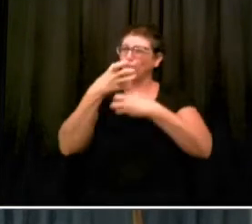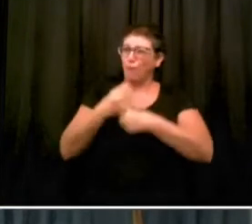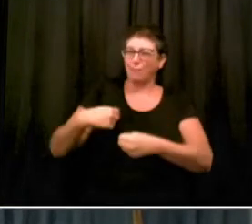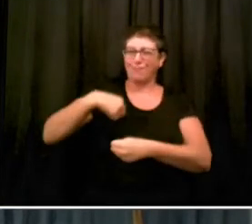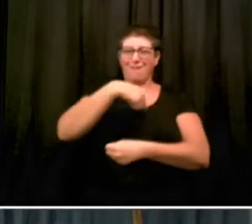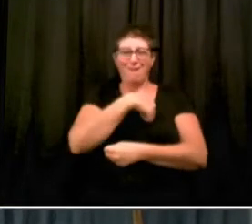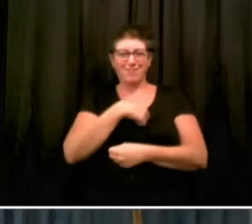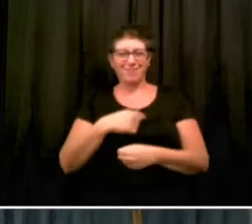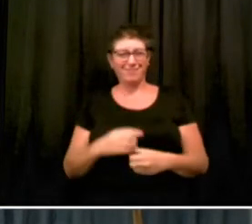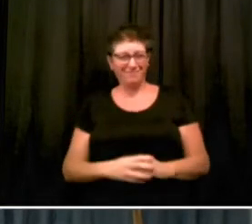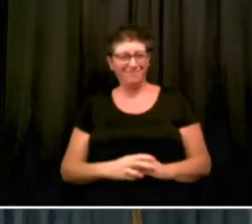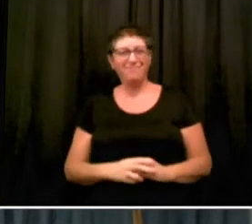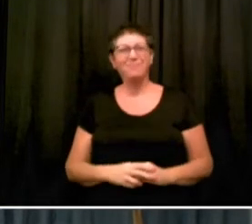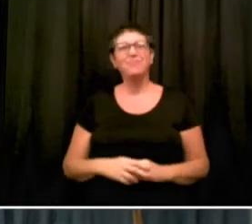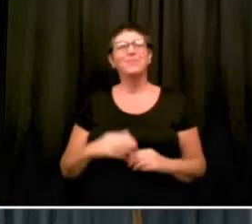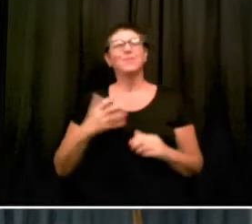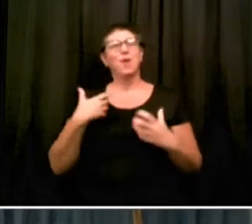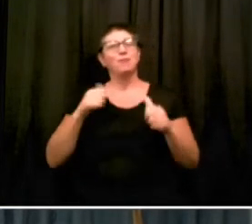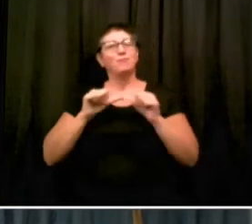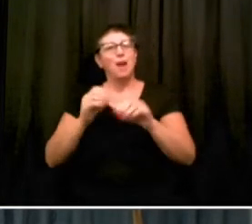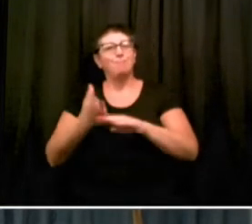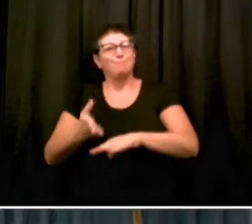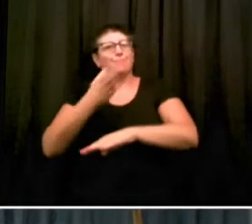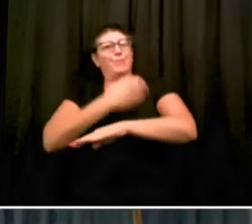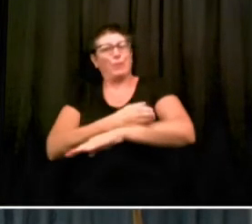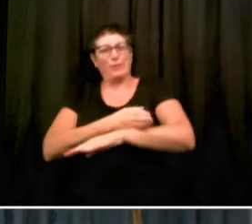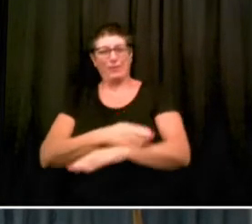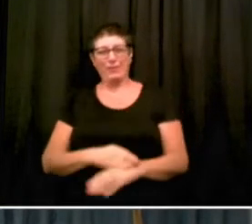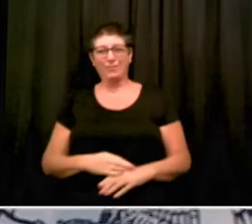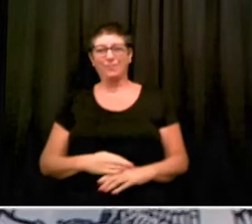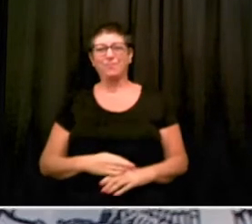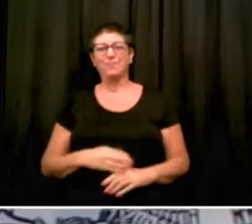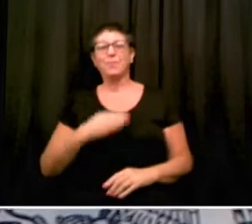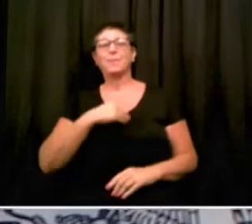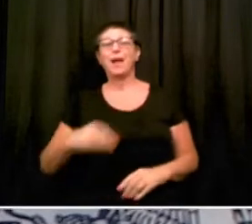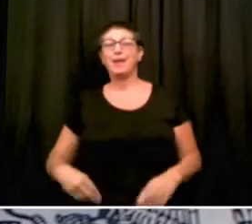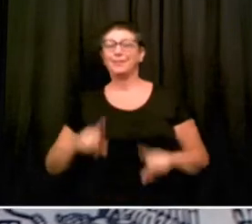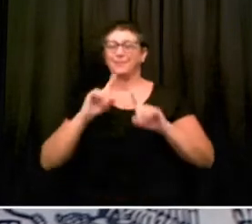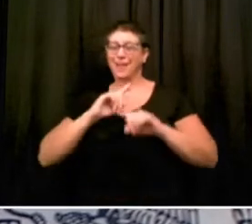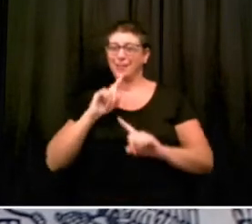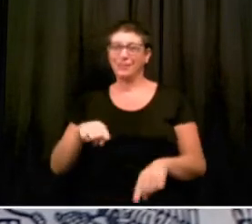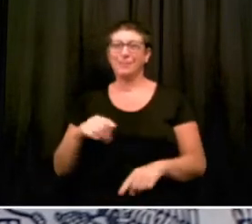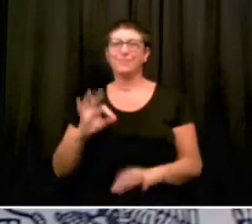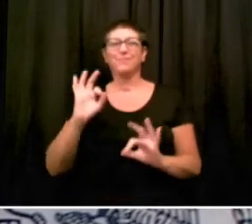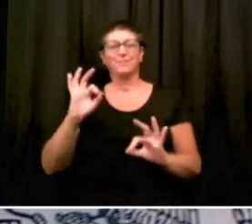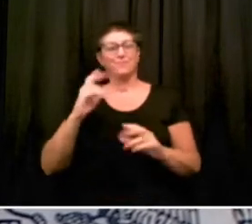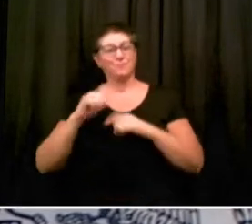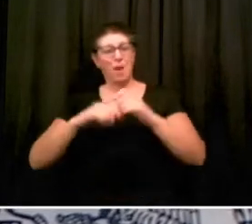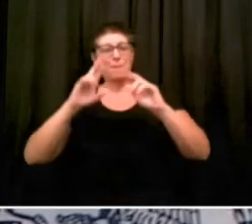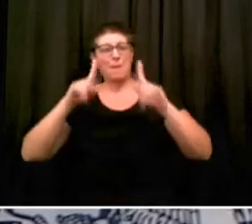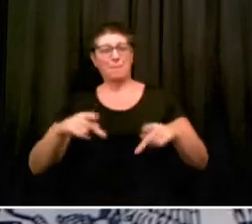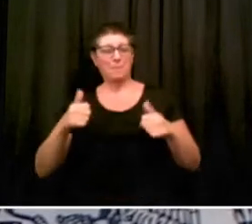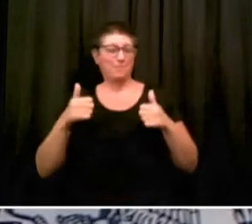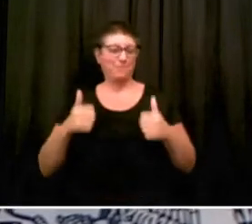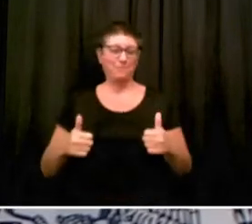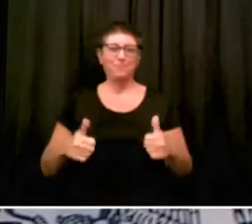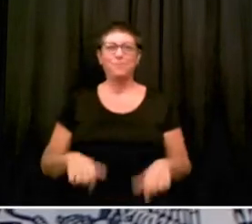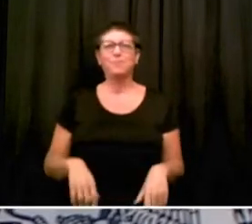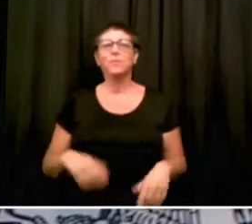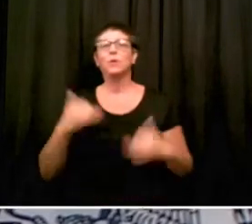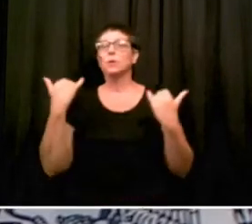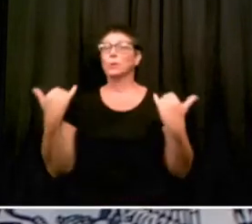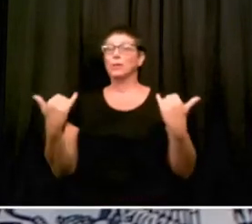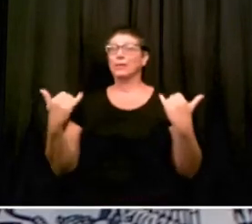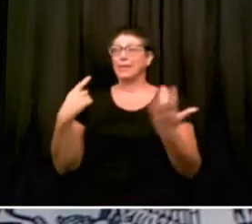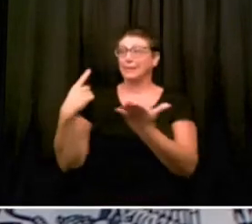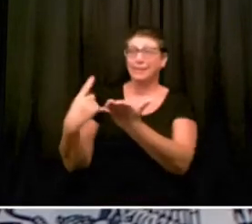Amen. Well, everyone, as we close up today, just to say this, look, We've covered a lot of different topics today, and it